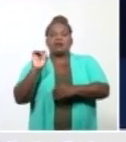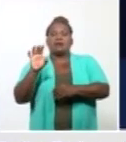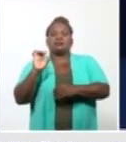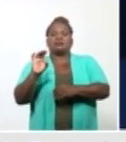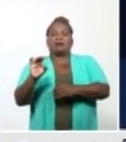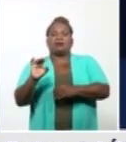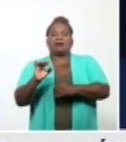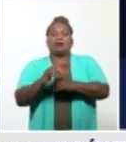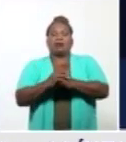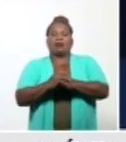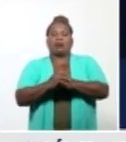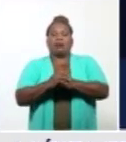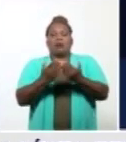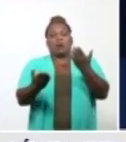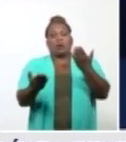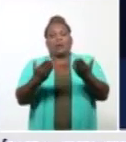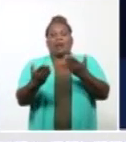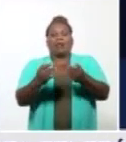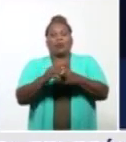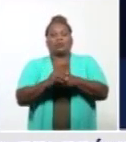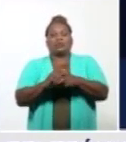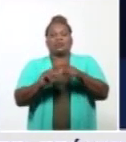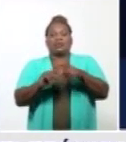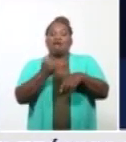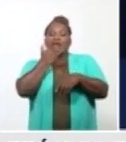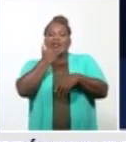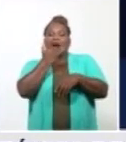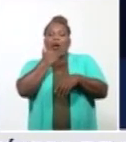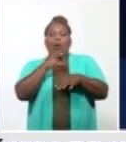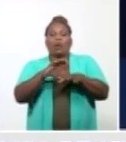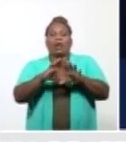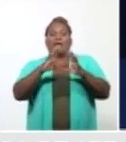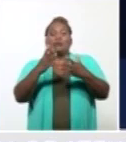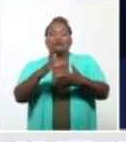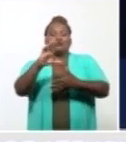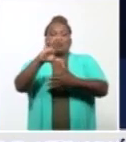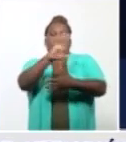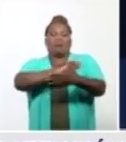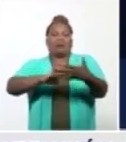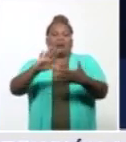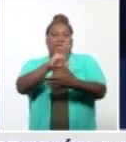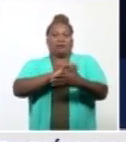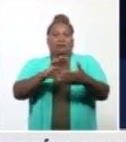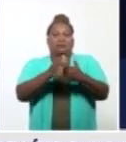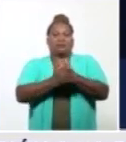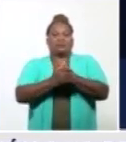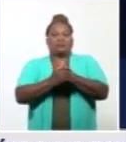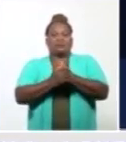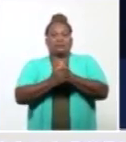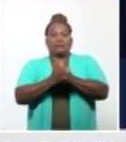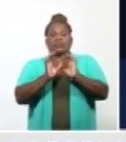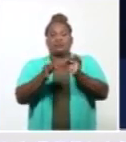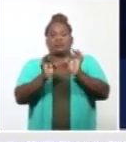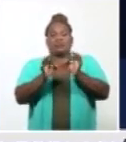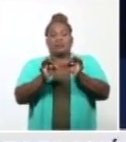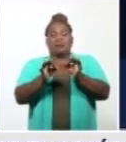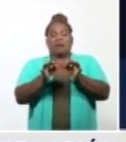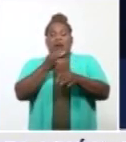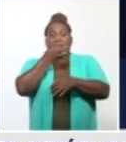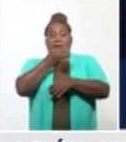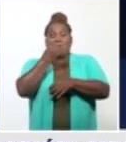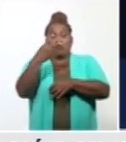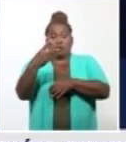epidemiologically discharged, and a high percentage incorporated into their normal activity. Today we report the existence of